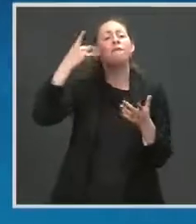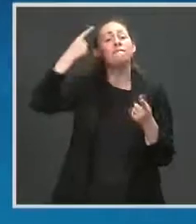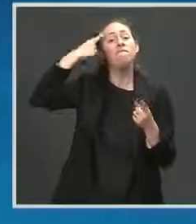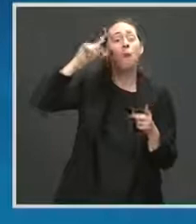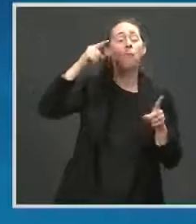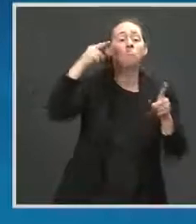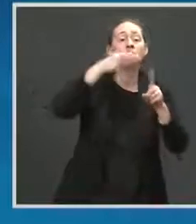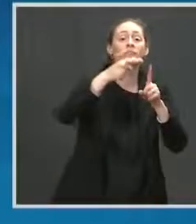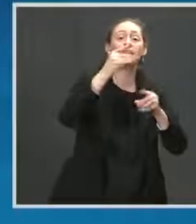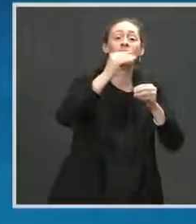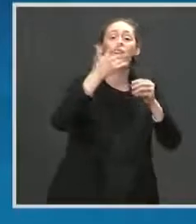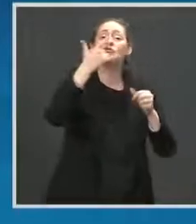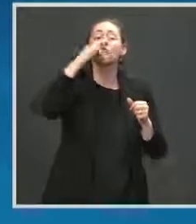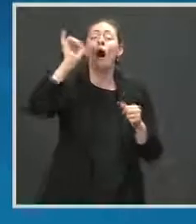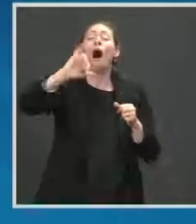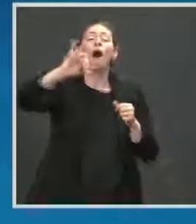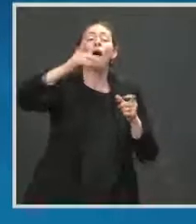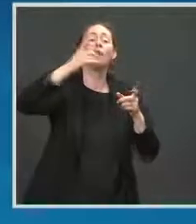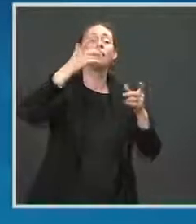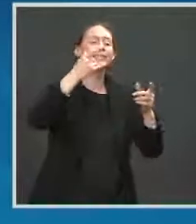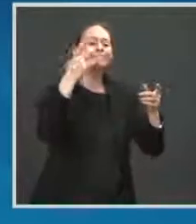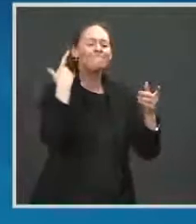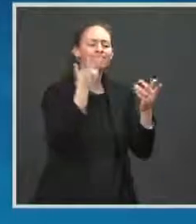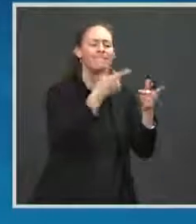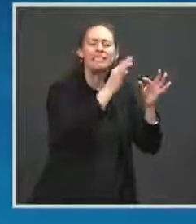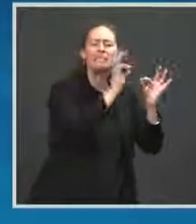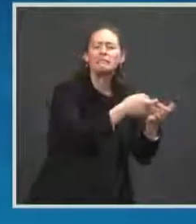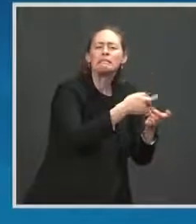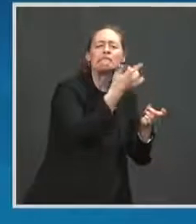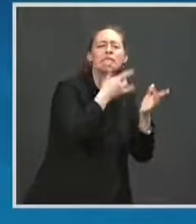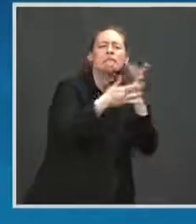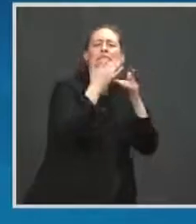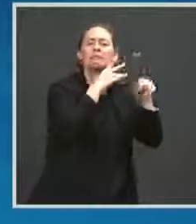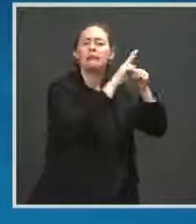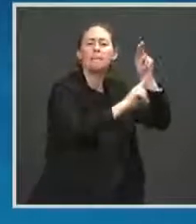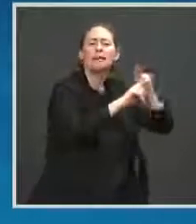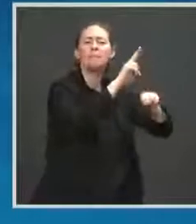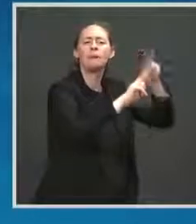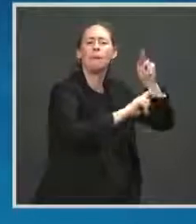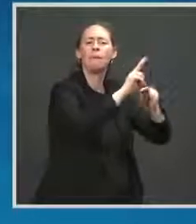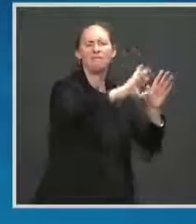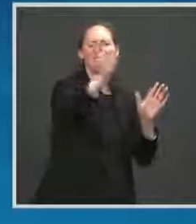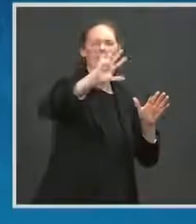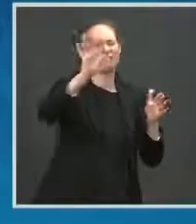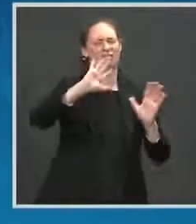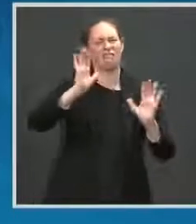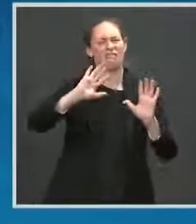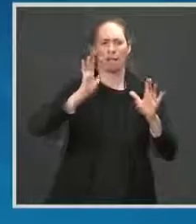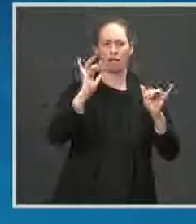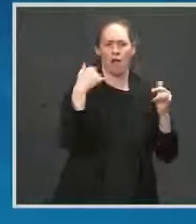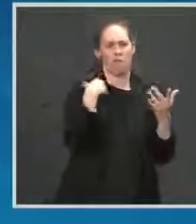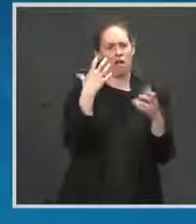fixing what has been. It is about building what can be.